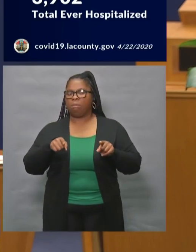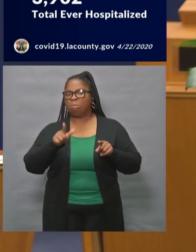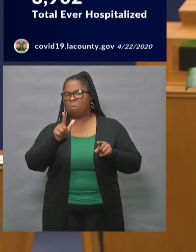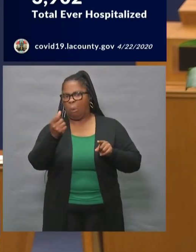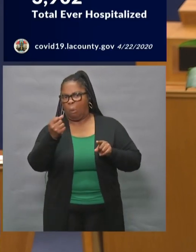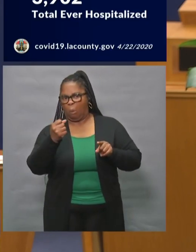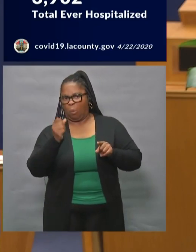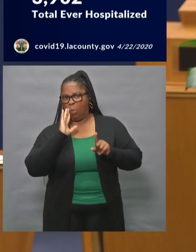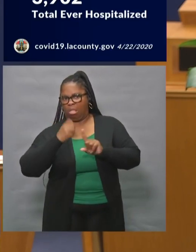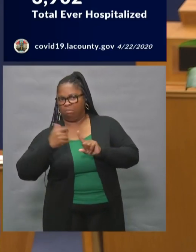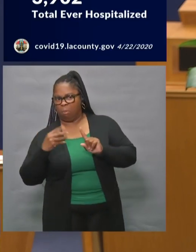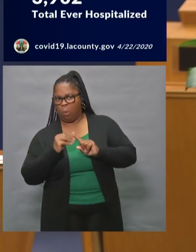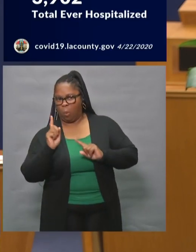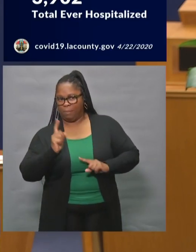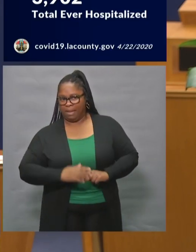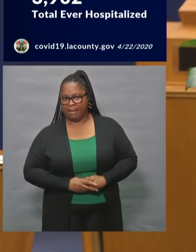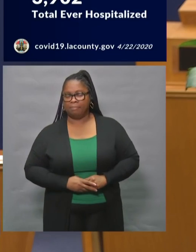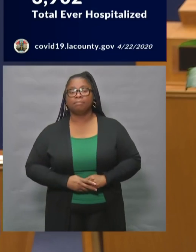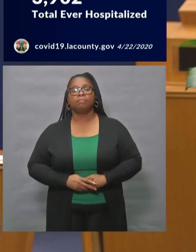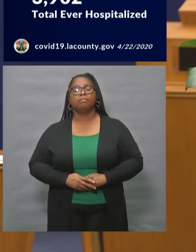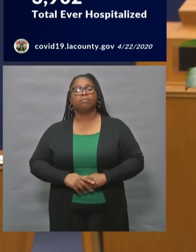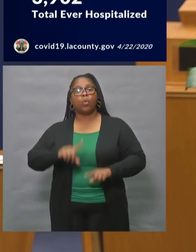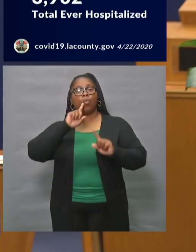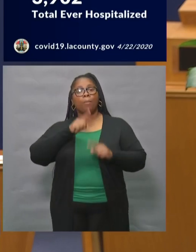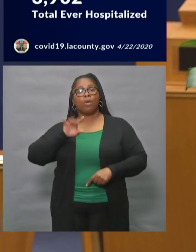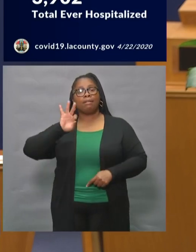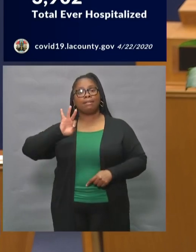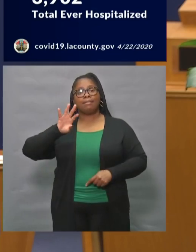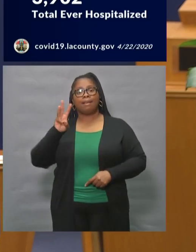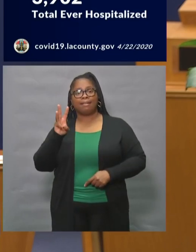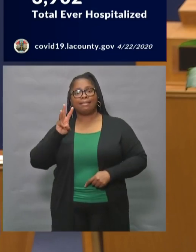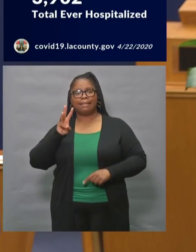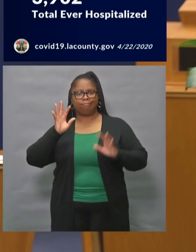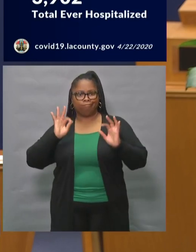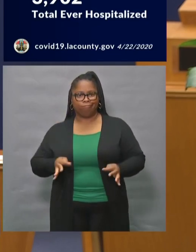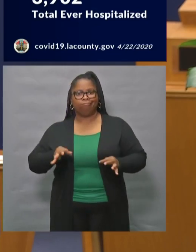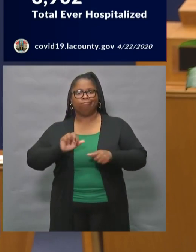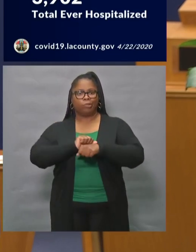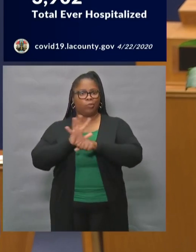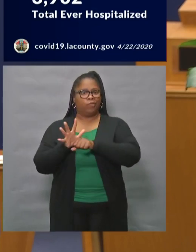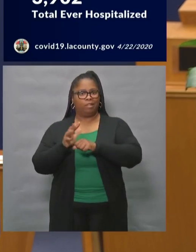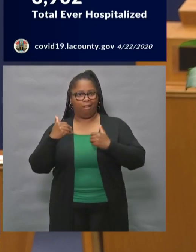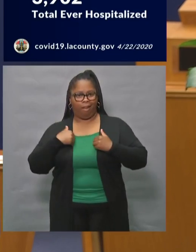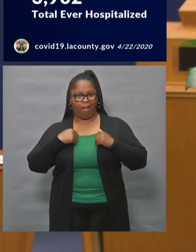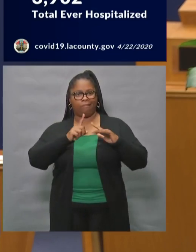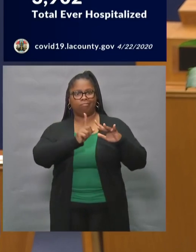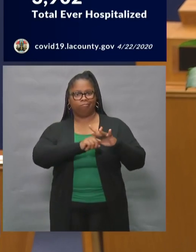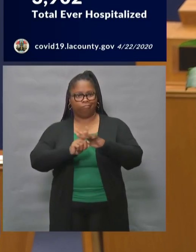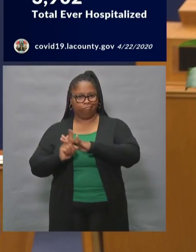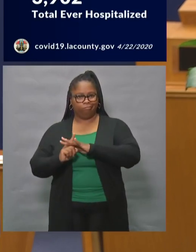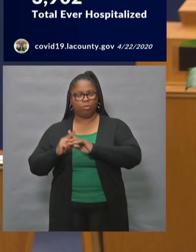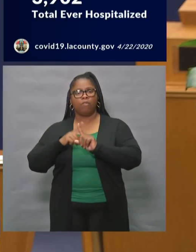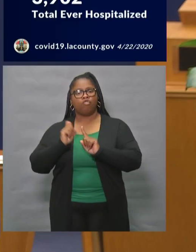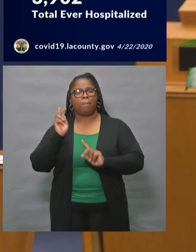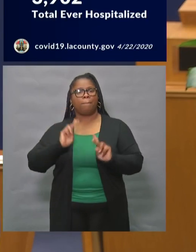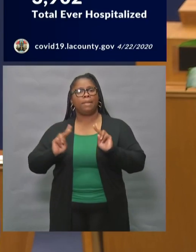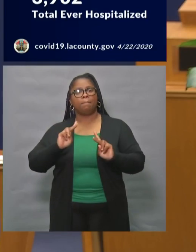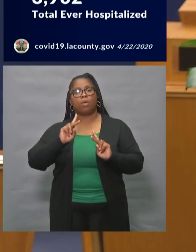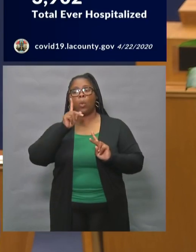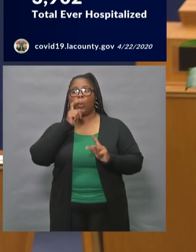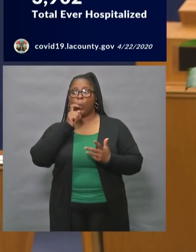minute. We're also reporting 96 confirmed cases at some point in time among people who are